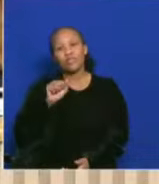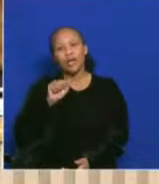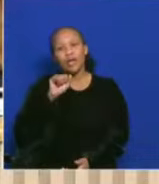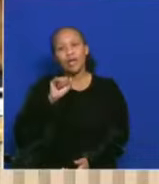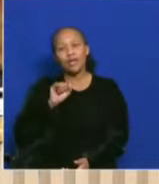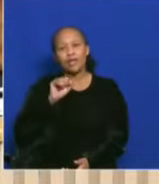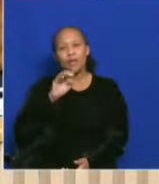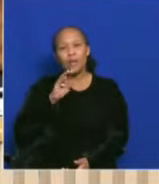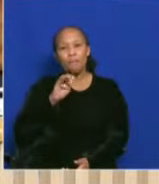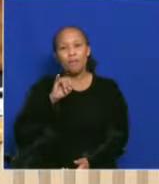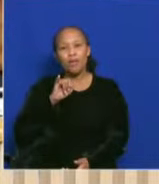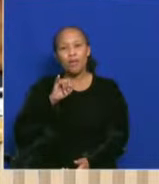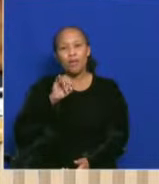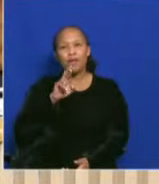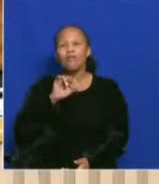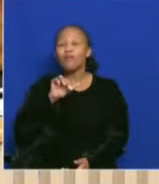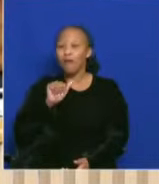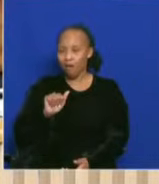This is